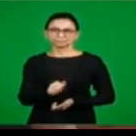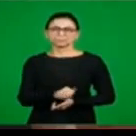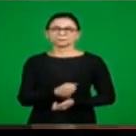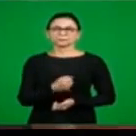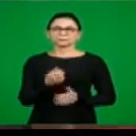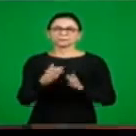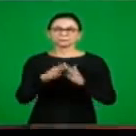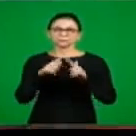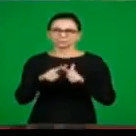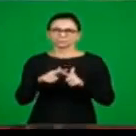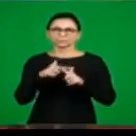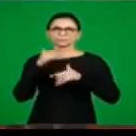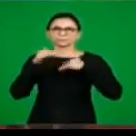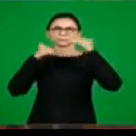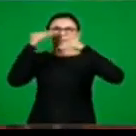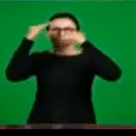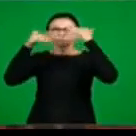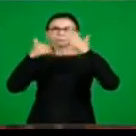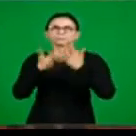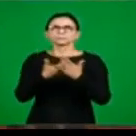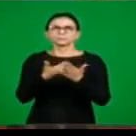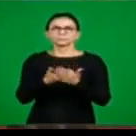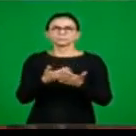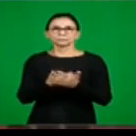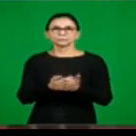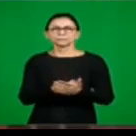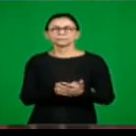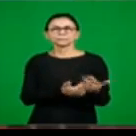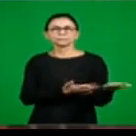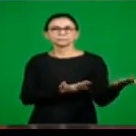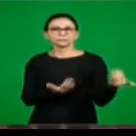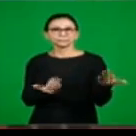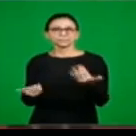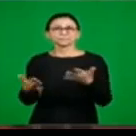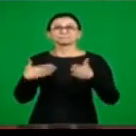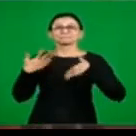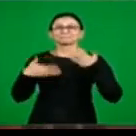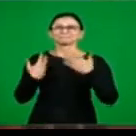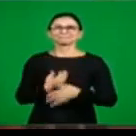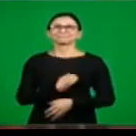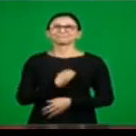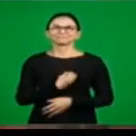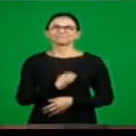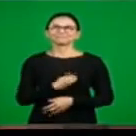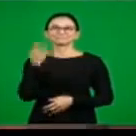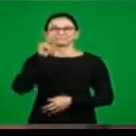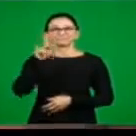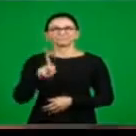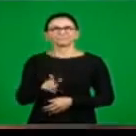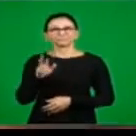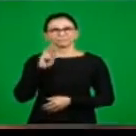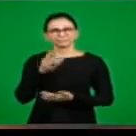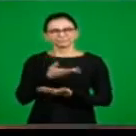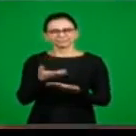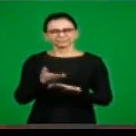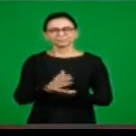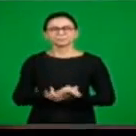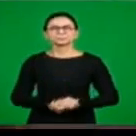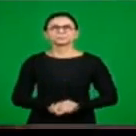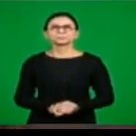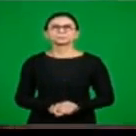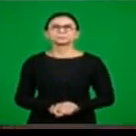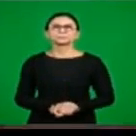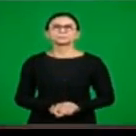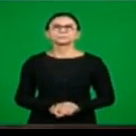I'd like to compliment the church that has joined us this morning, has participated with the Sunday School, and peace